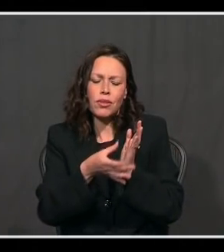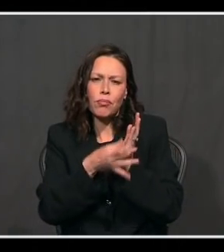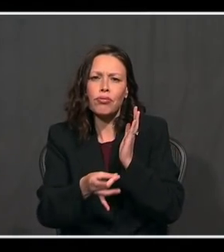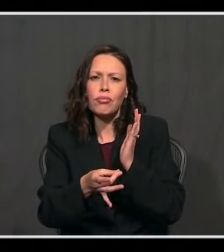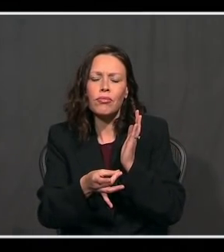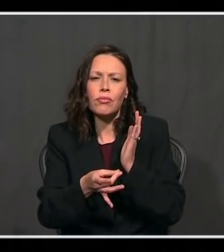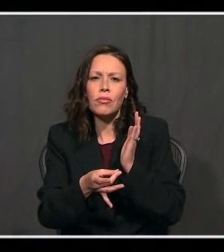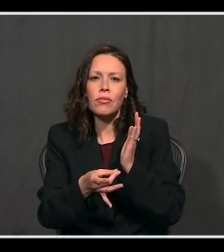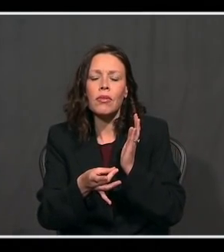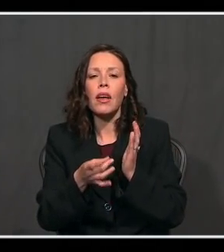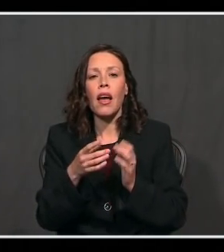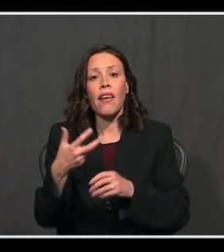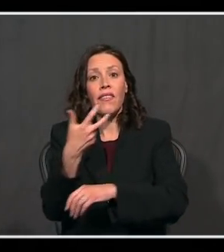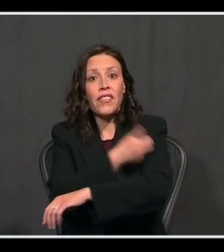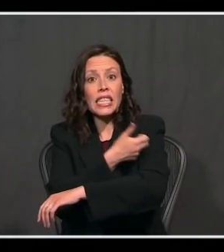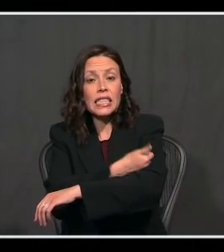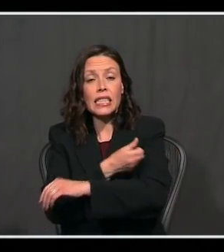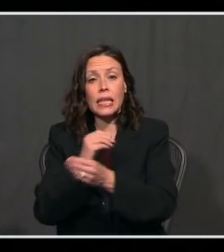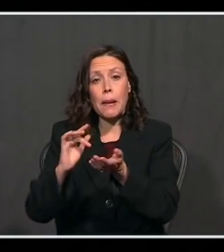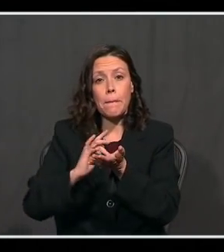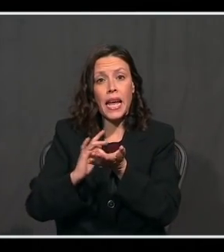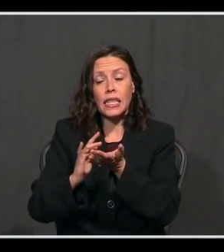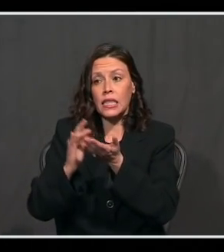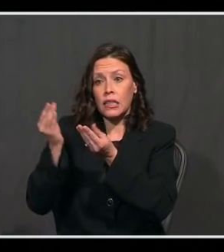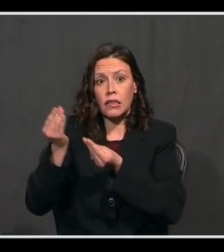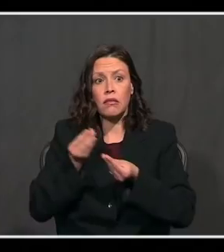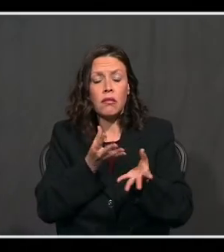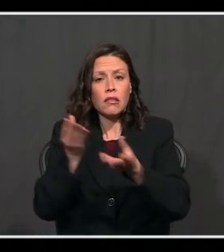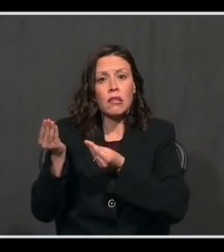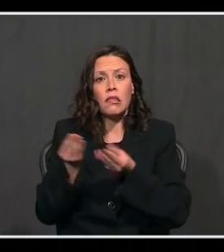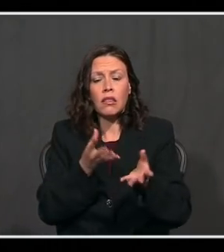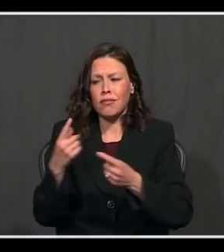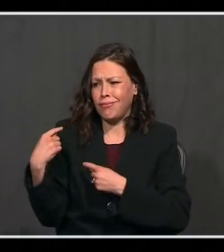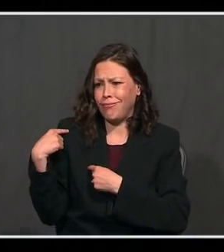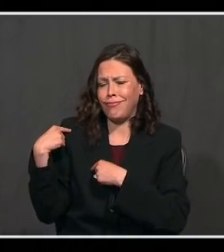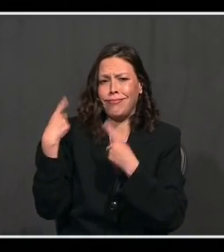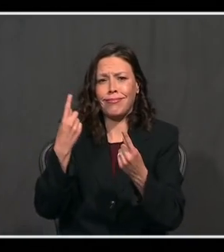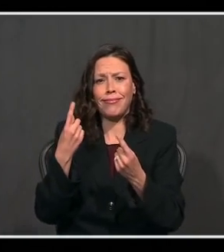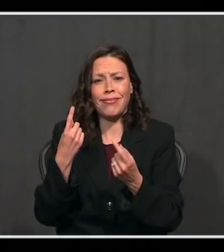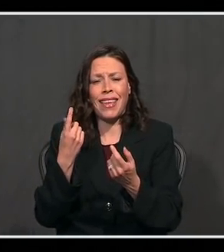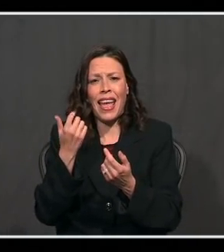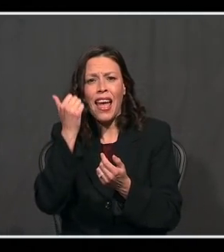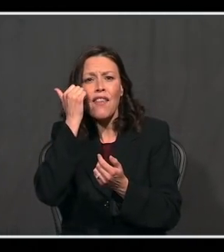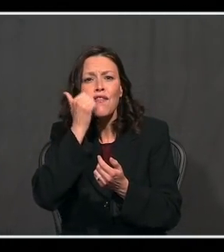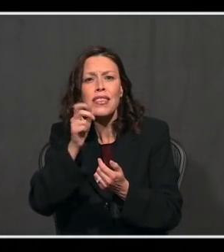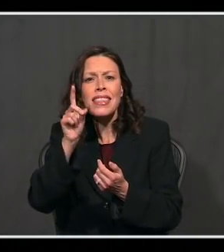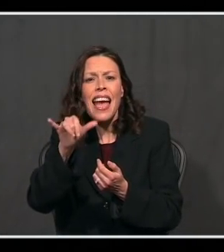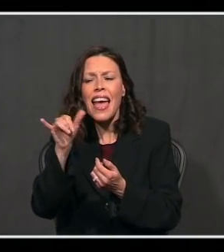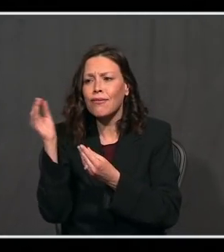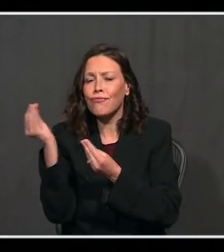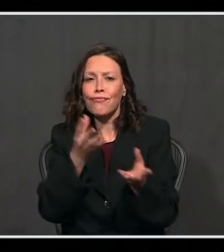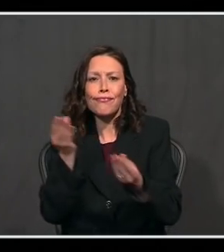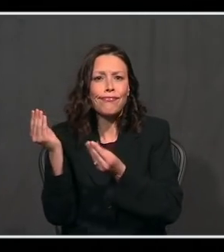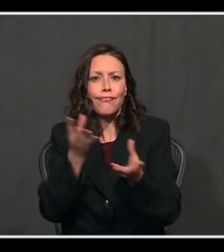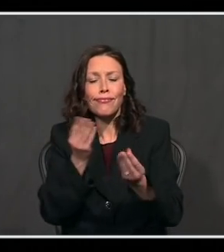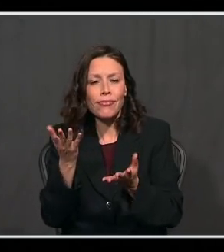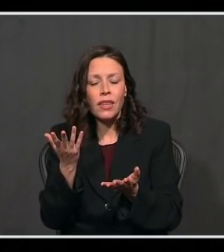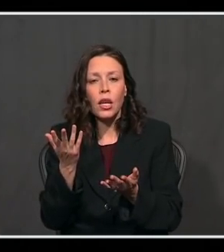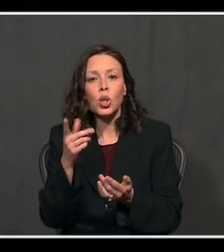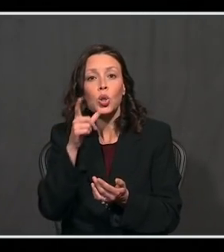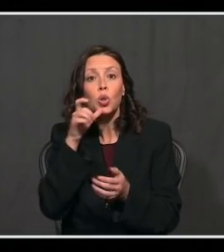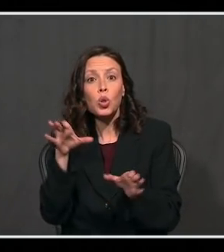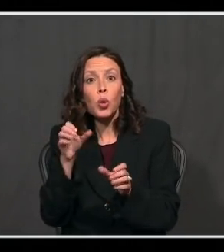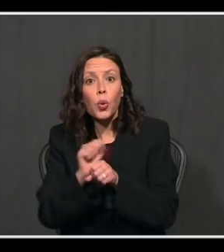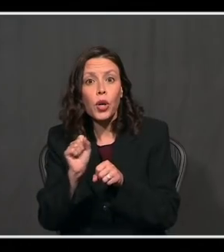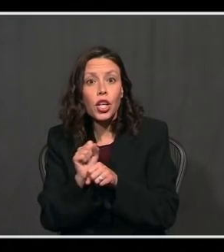expertise. Vaccines and medicines flowing throughout our country every single day, right? And who's